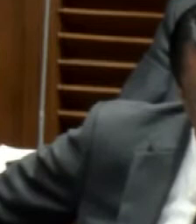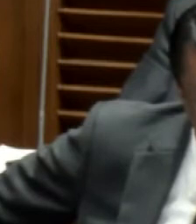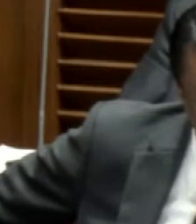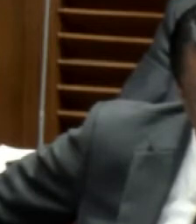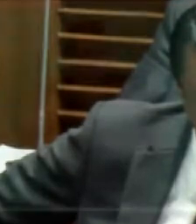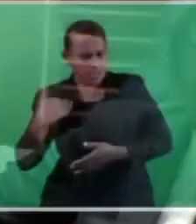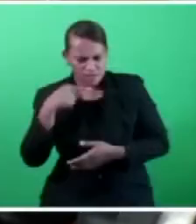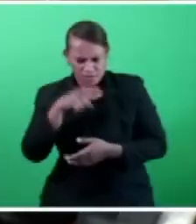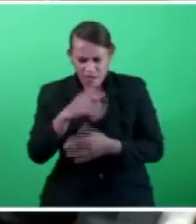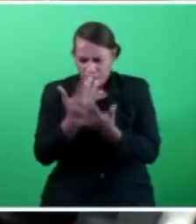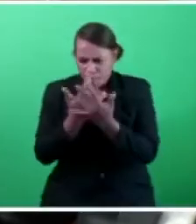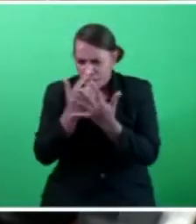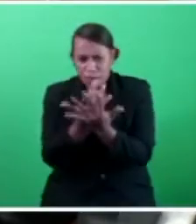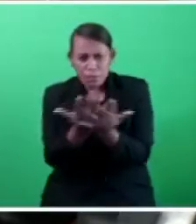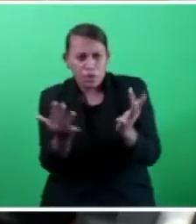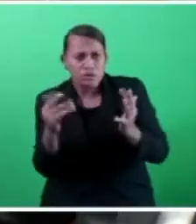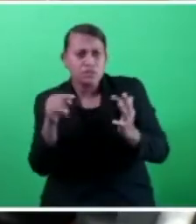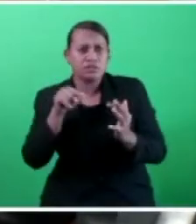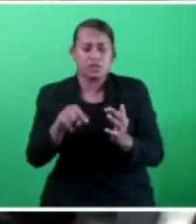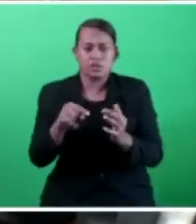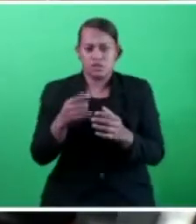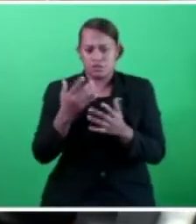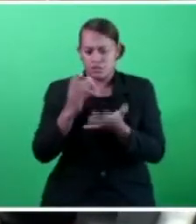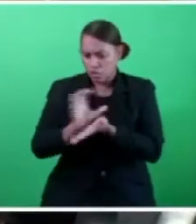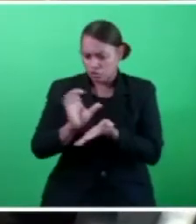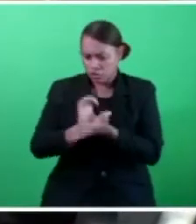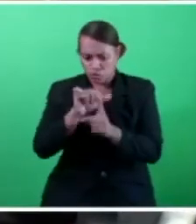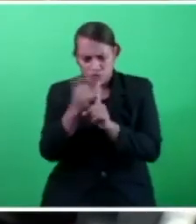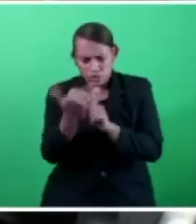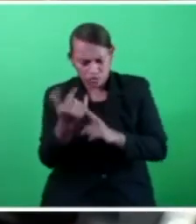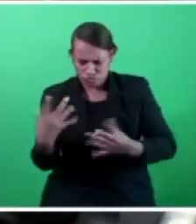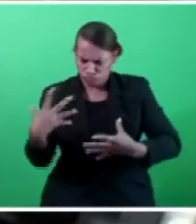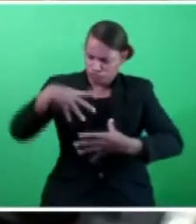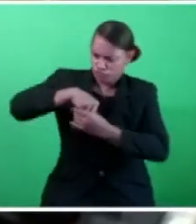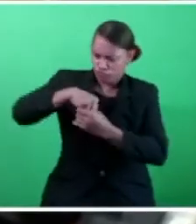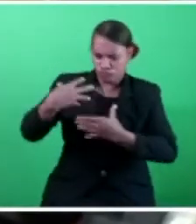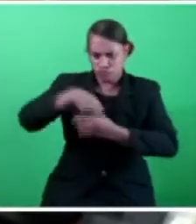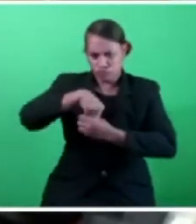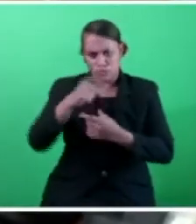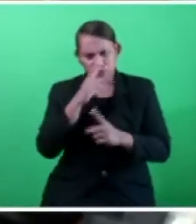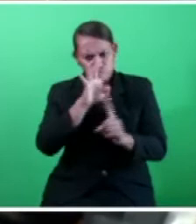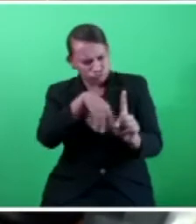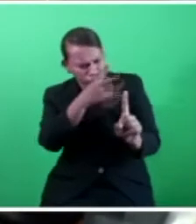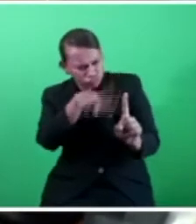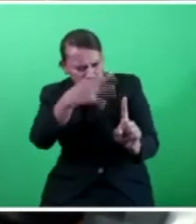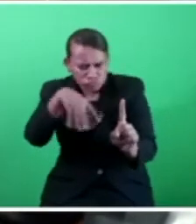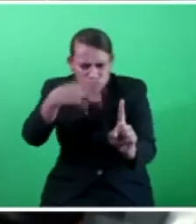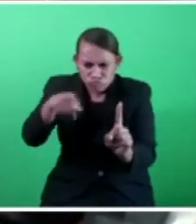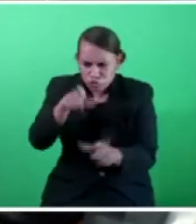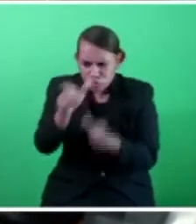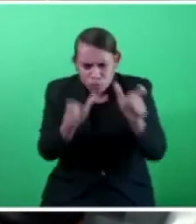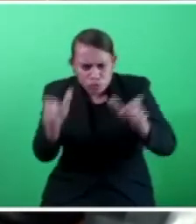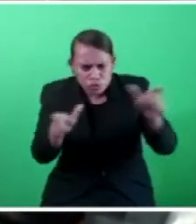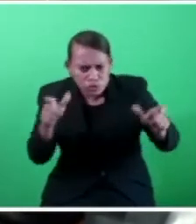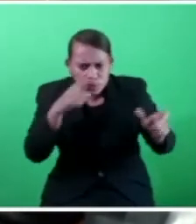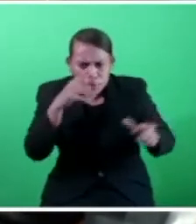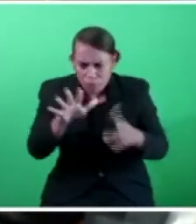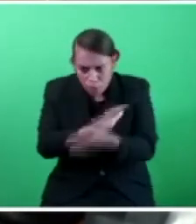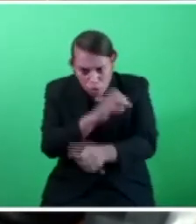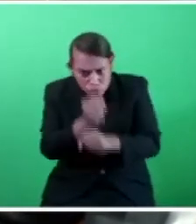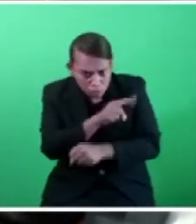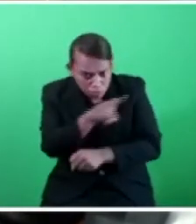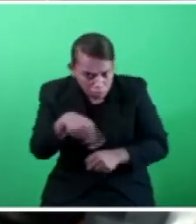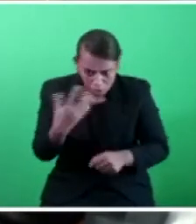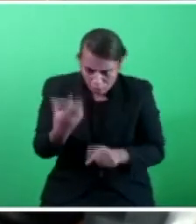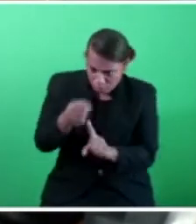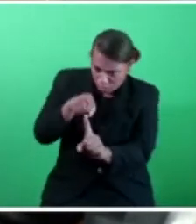donor agencies and civil societies. Border screening protocols ensure that we're able to identify any suspected cases as early